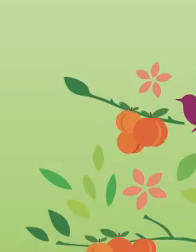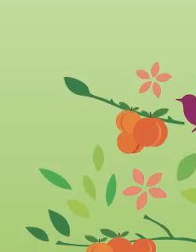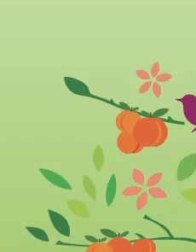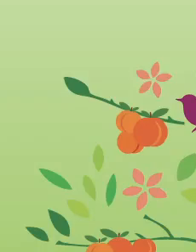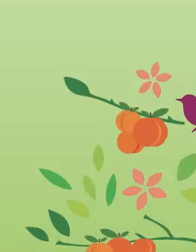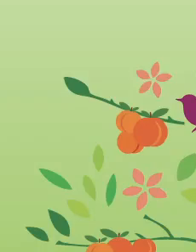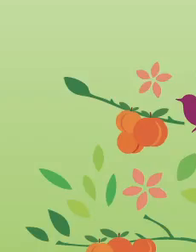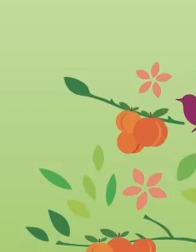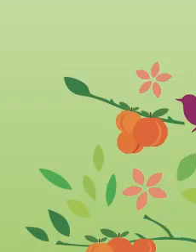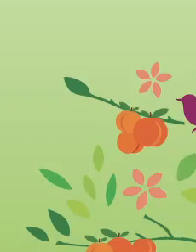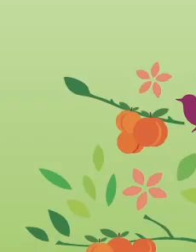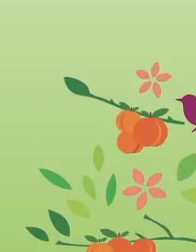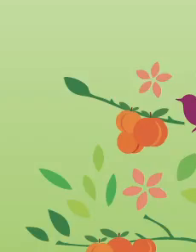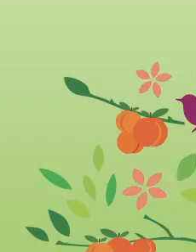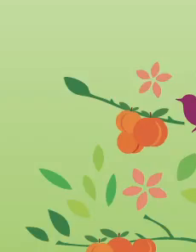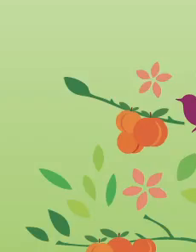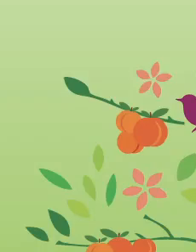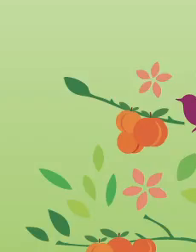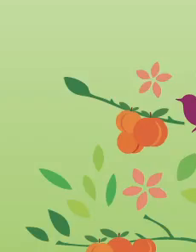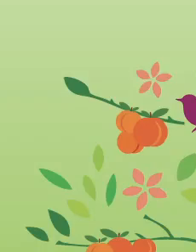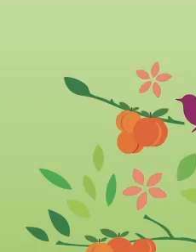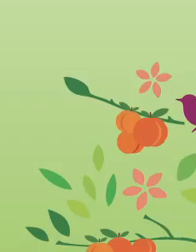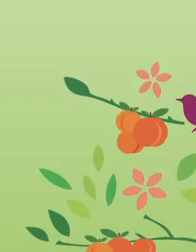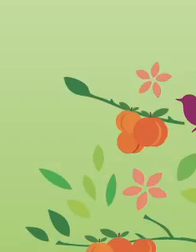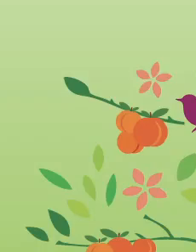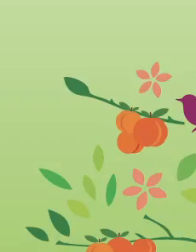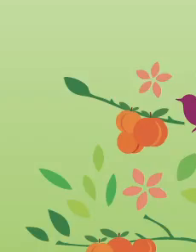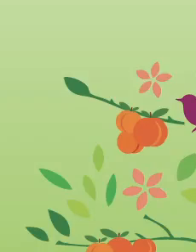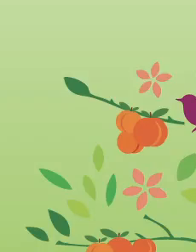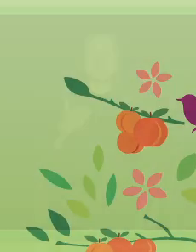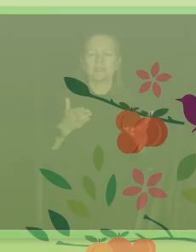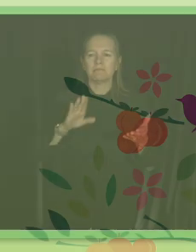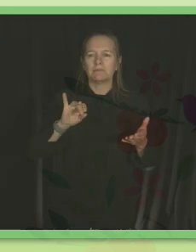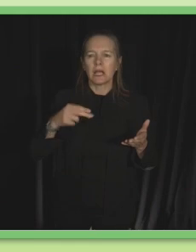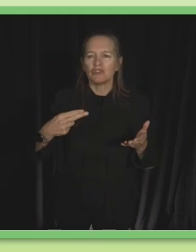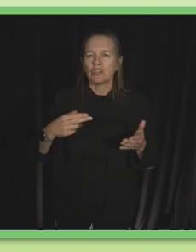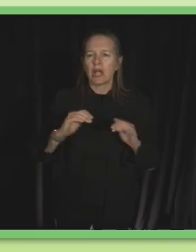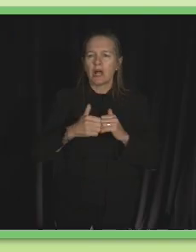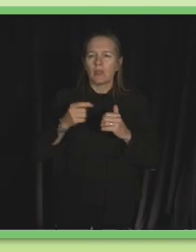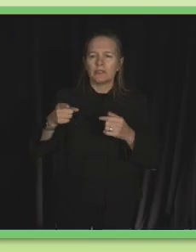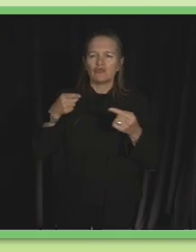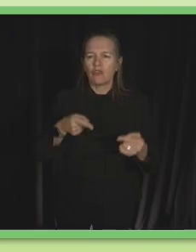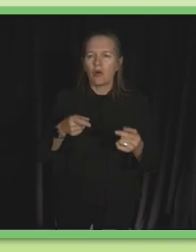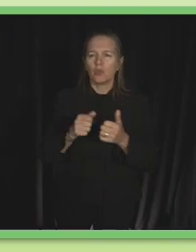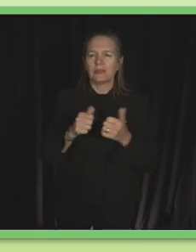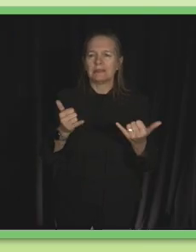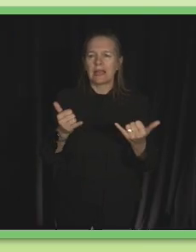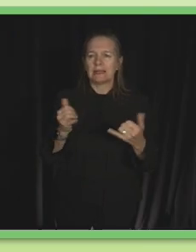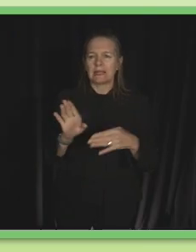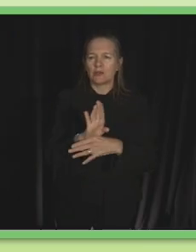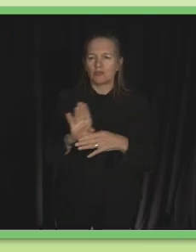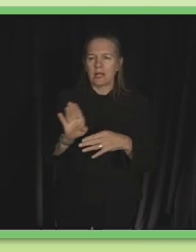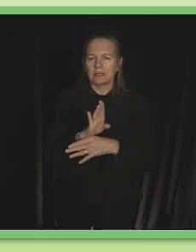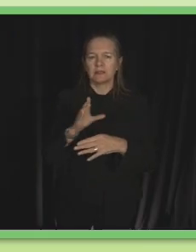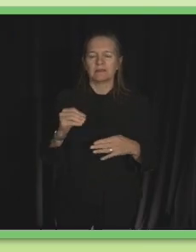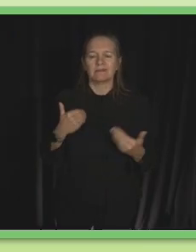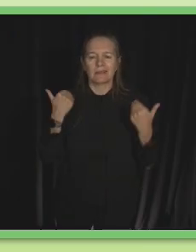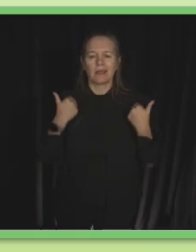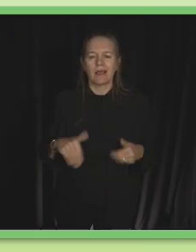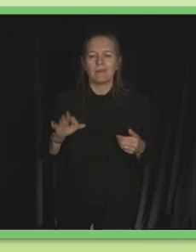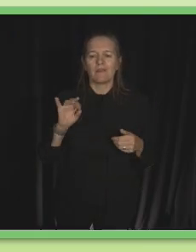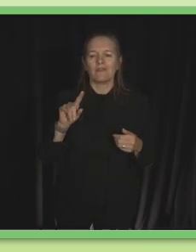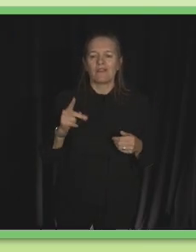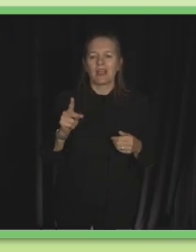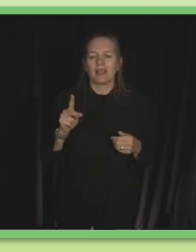Hi, everyone. I'm going to talk today about how service meshes are struggling with the reality of today's enterprise. I'm Frank, VP of Engineering at